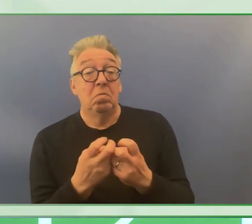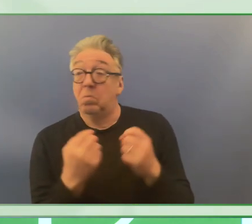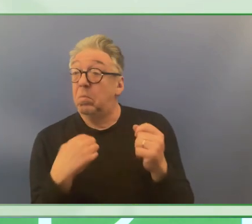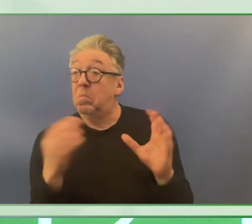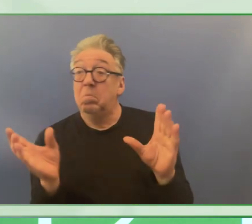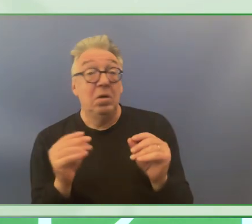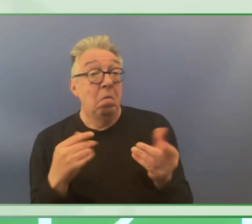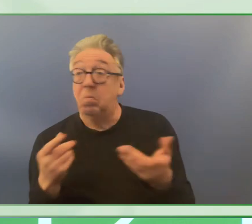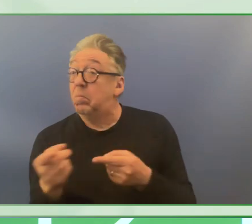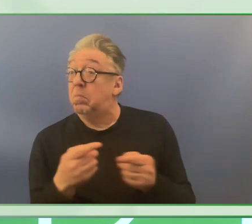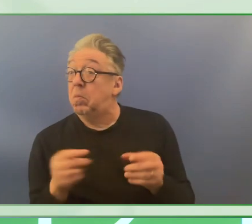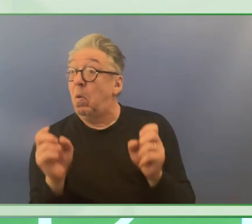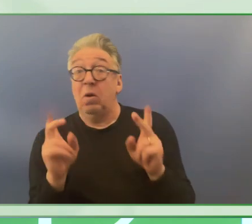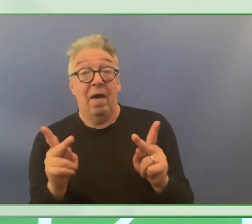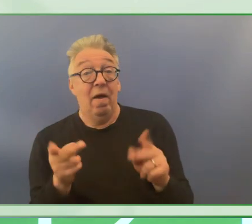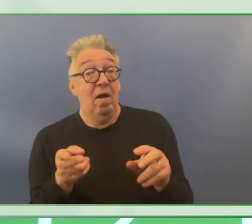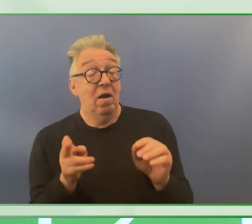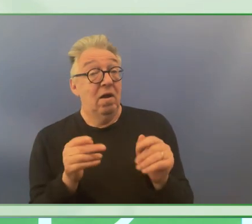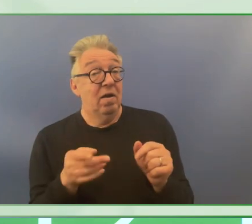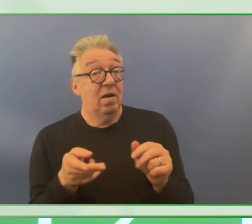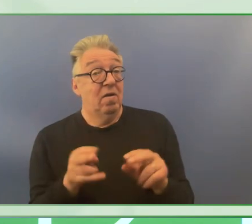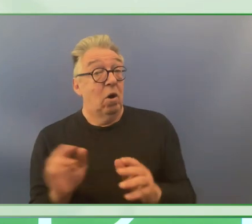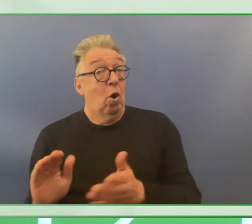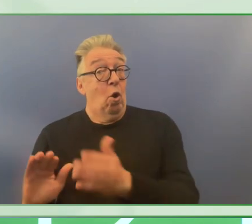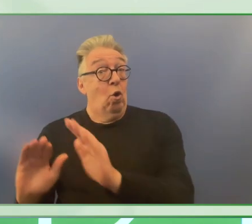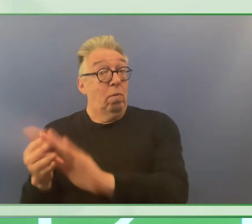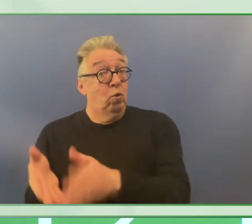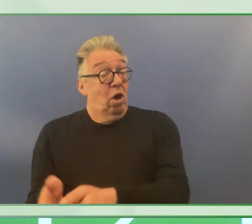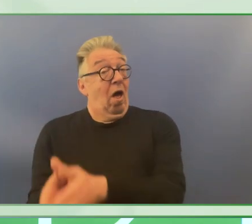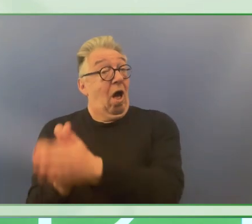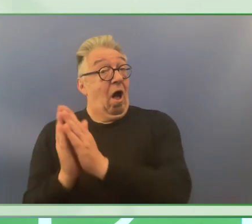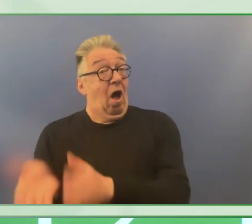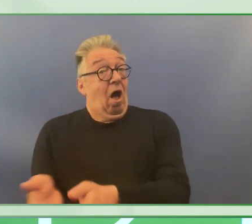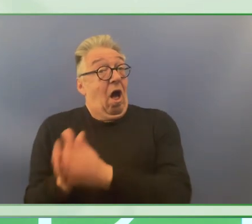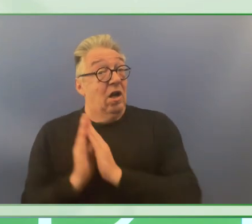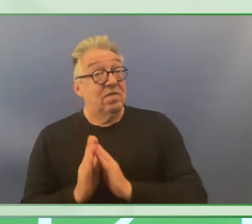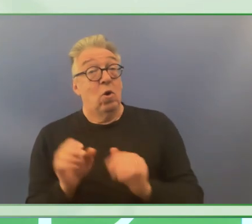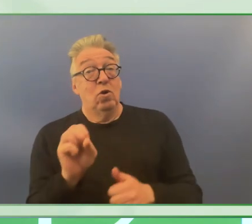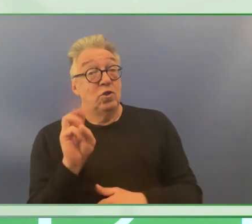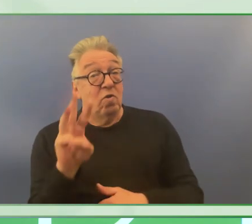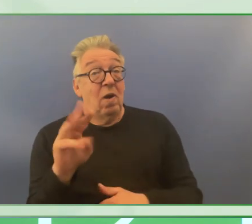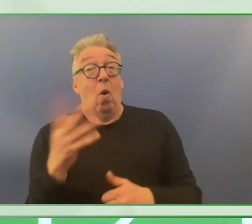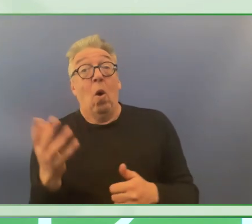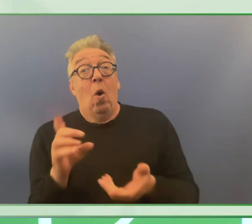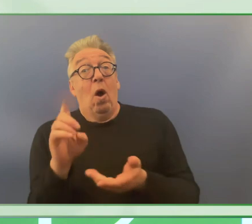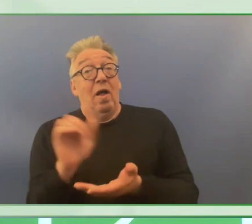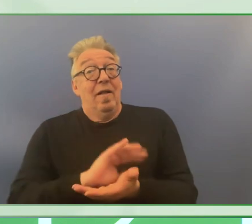if community is asking for the SIG data or the software to be made, and